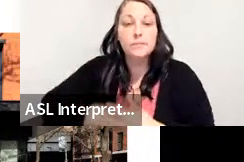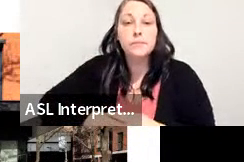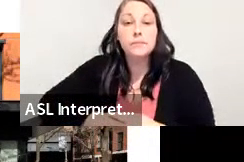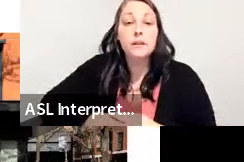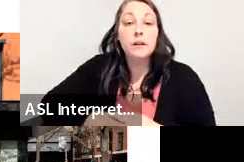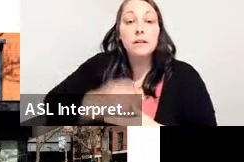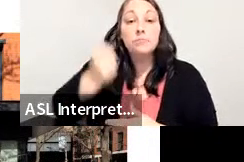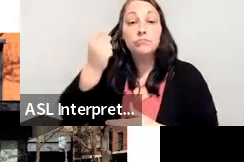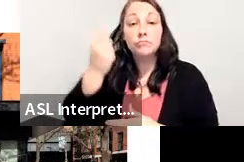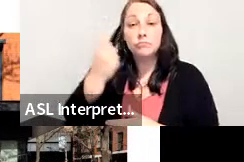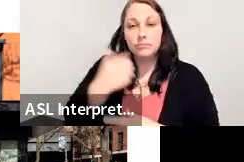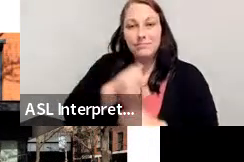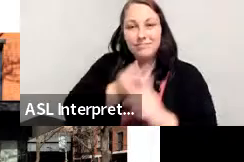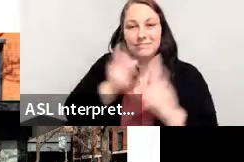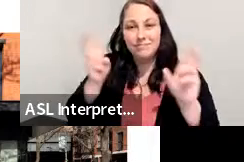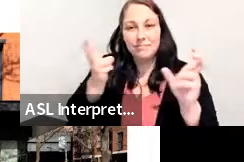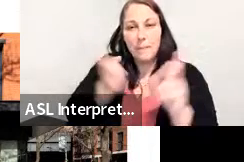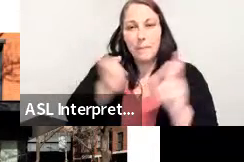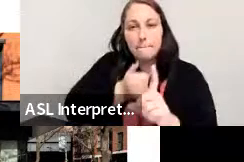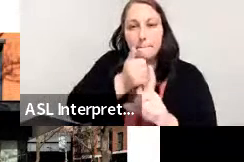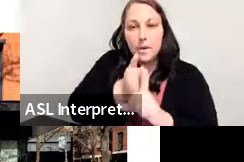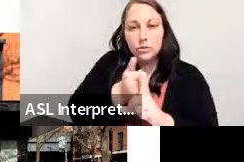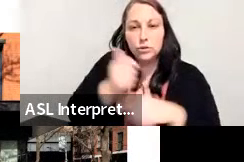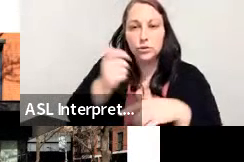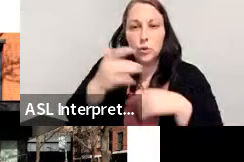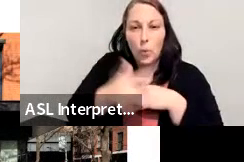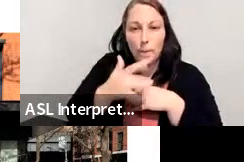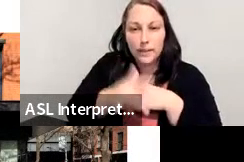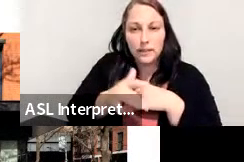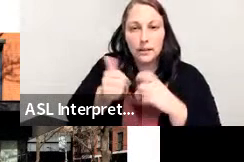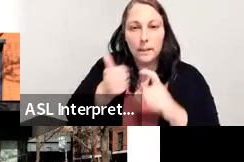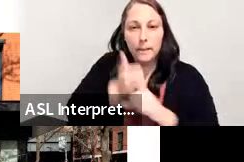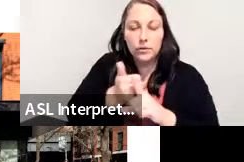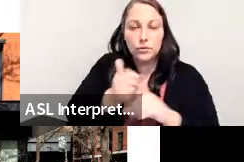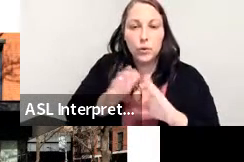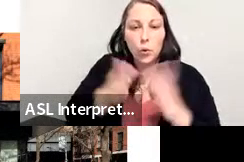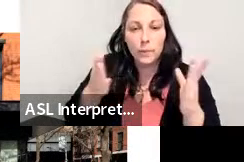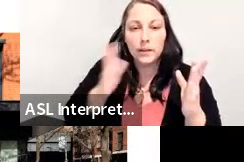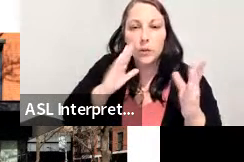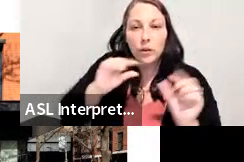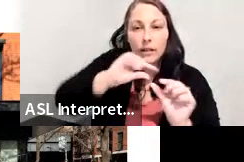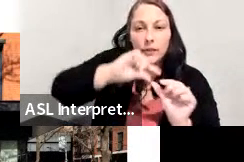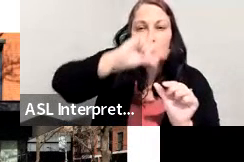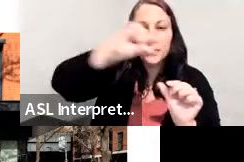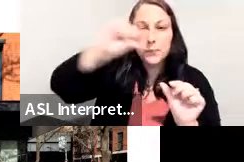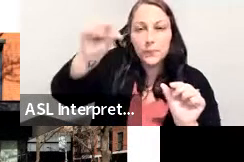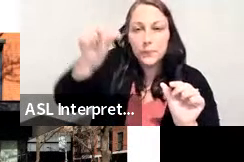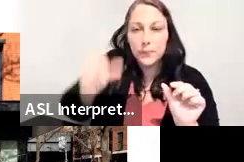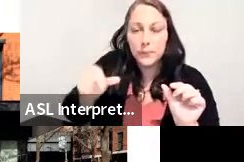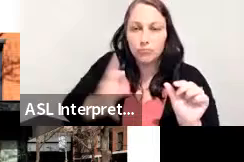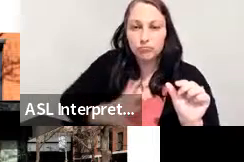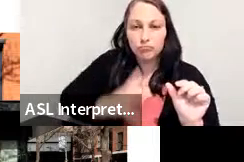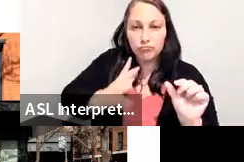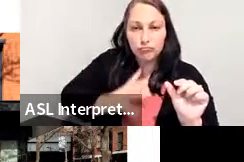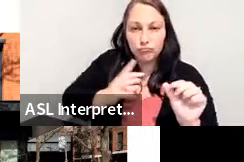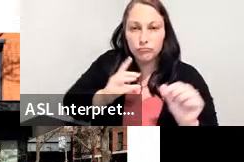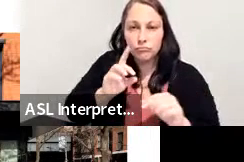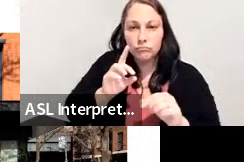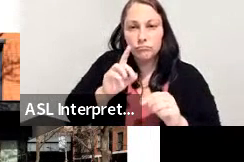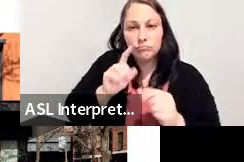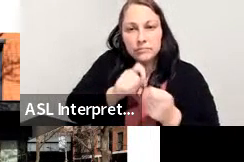finely detailed with metal surrounds and metal sills, and the windows will be set back. So there is relief in the sort of